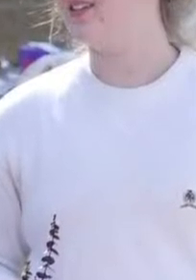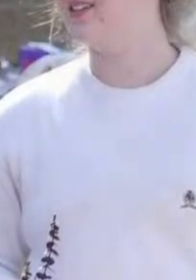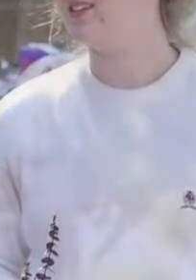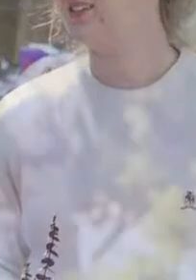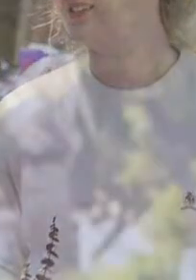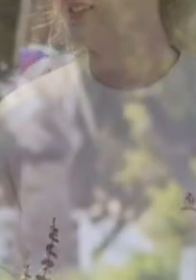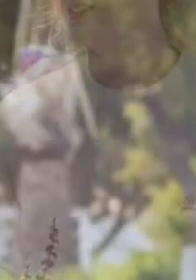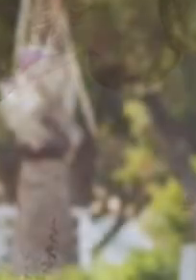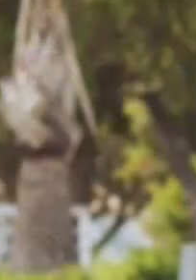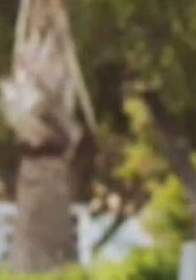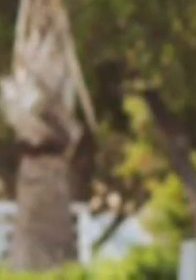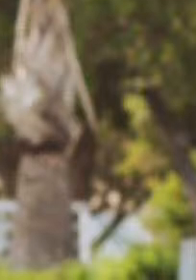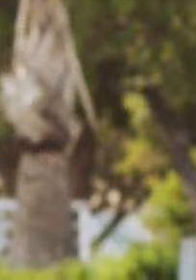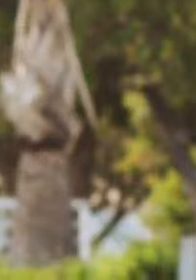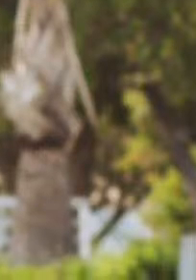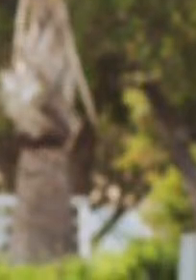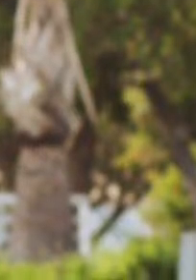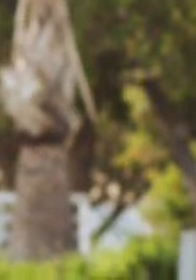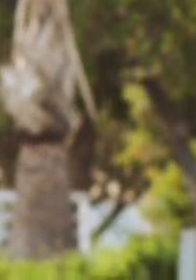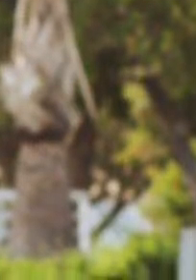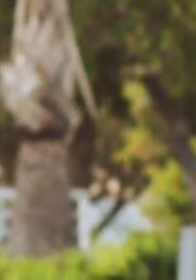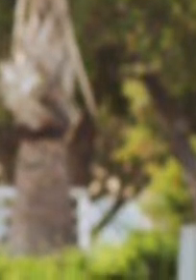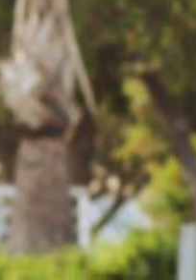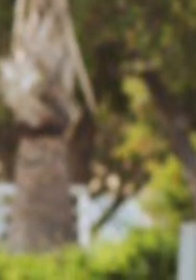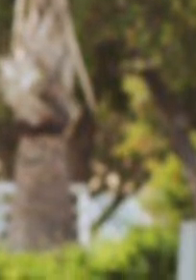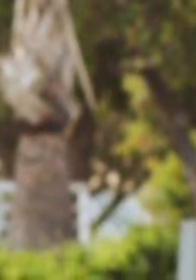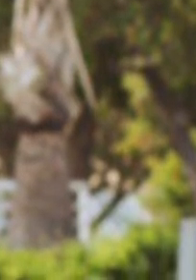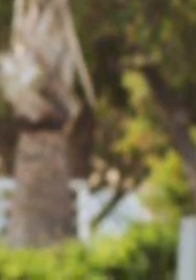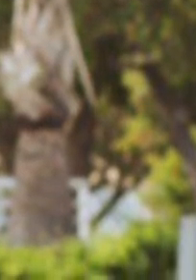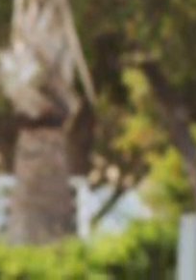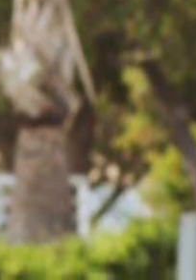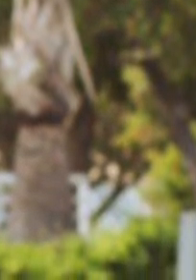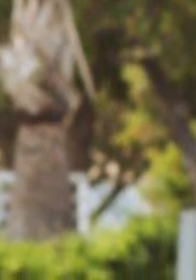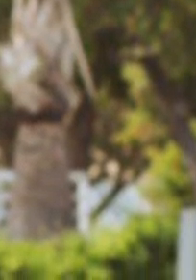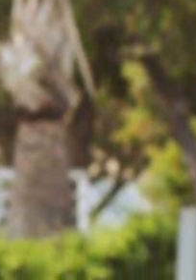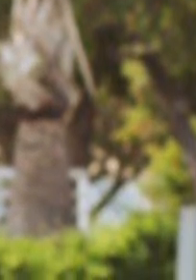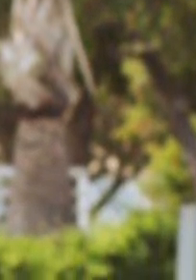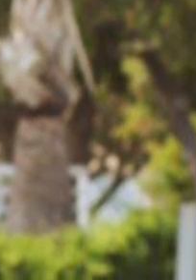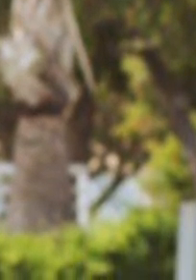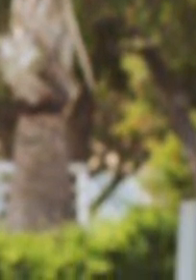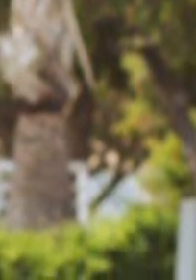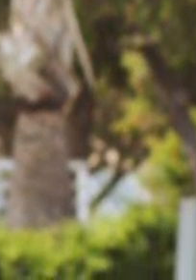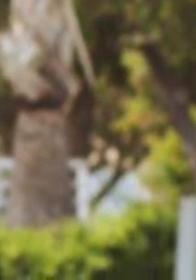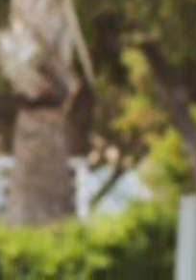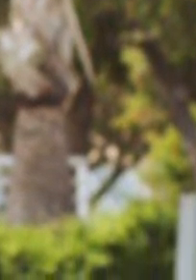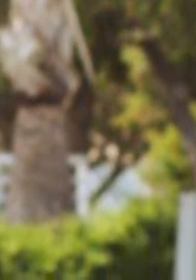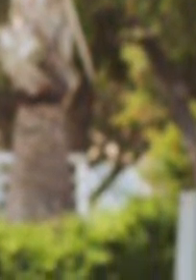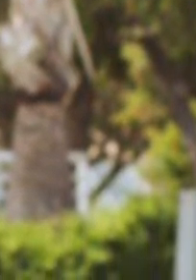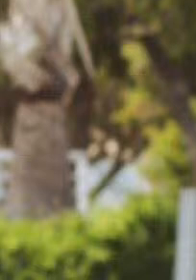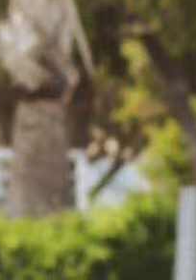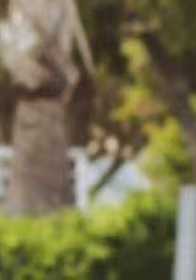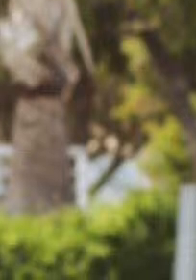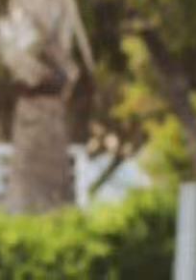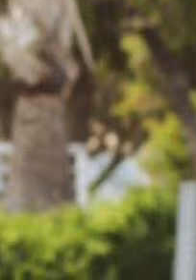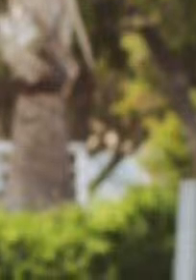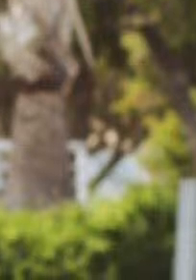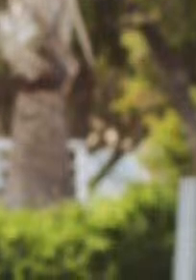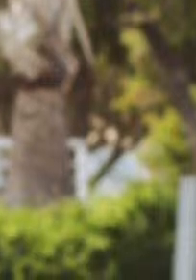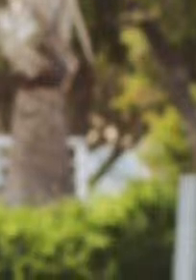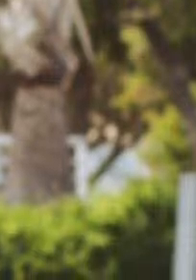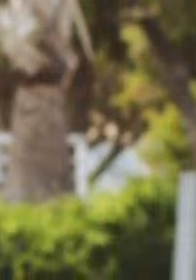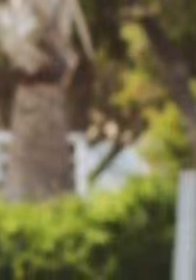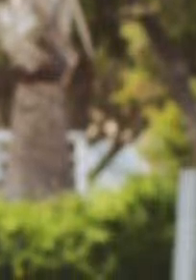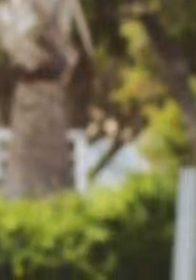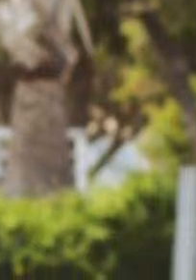in your mind. It is all in your mind. It is.